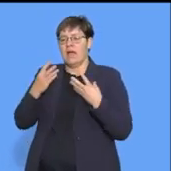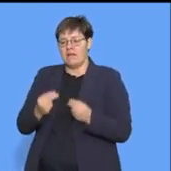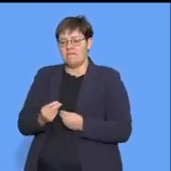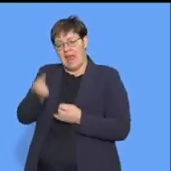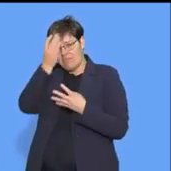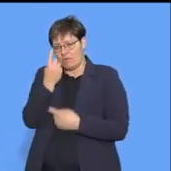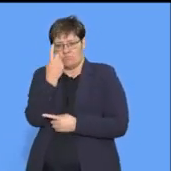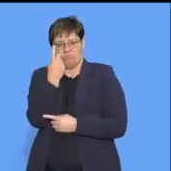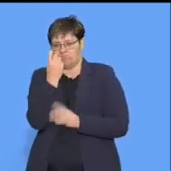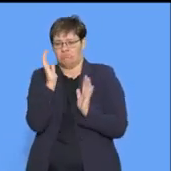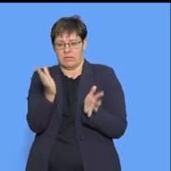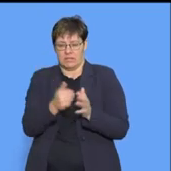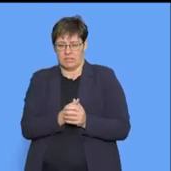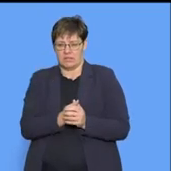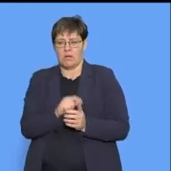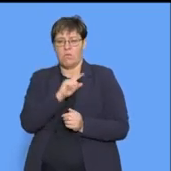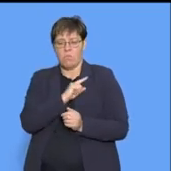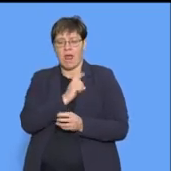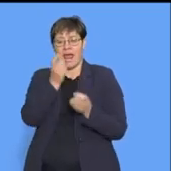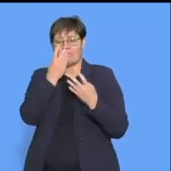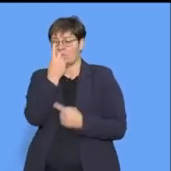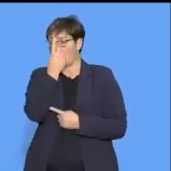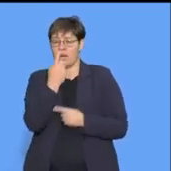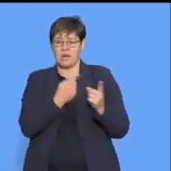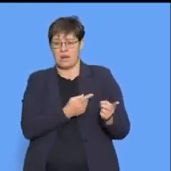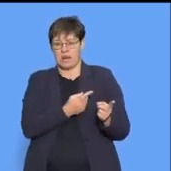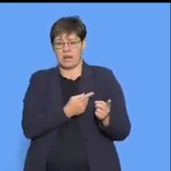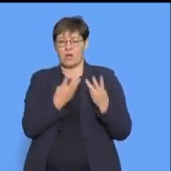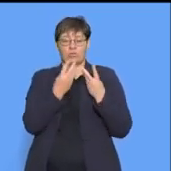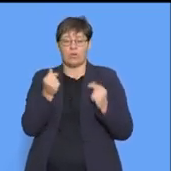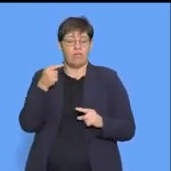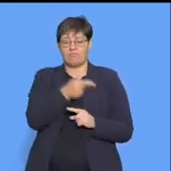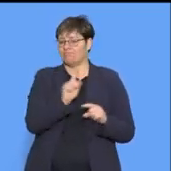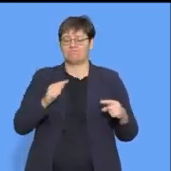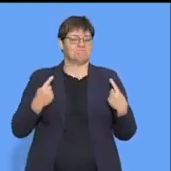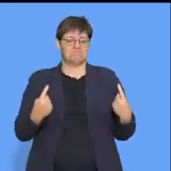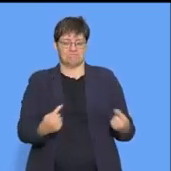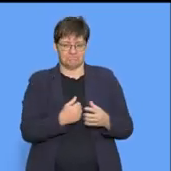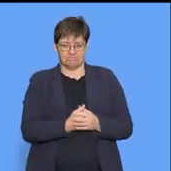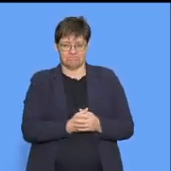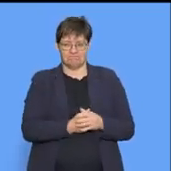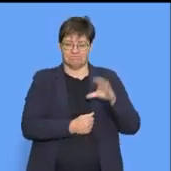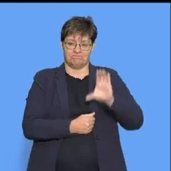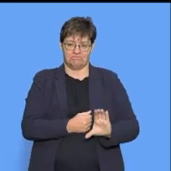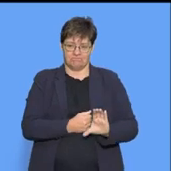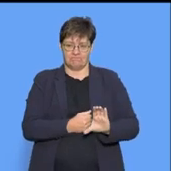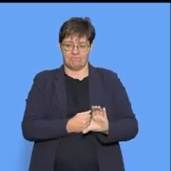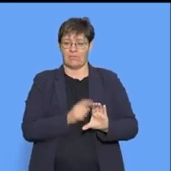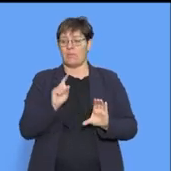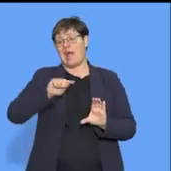stands, we've only got one bit of information. So because we only have one bit of information, we cannot solve this triangle at the